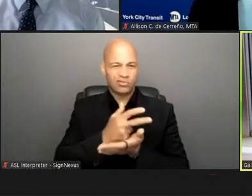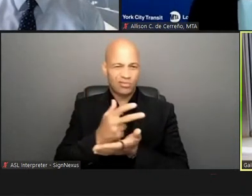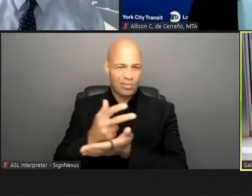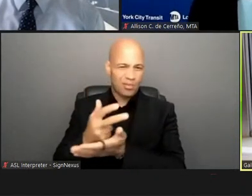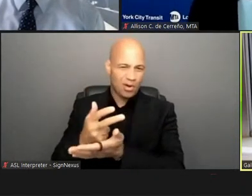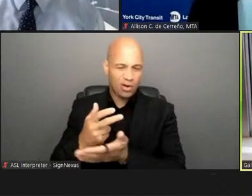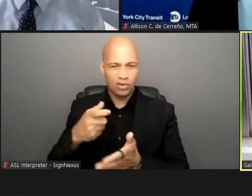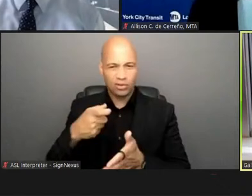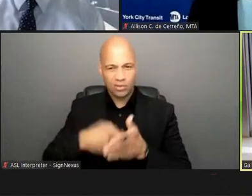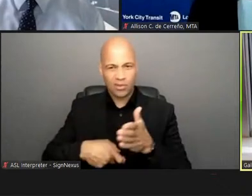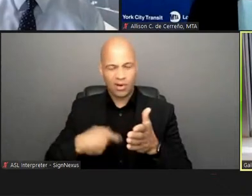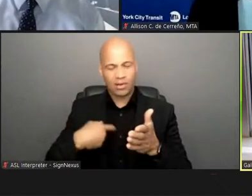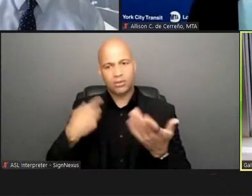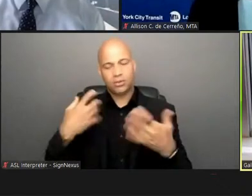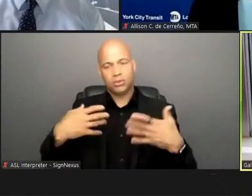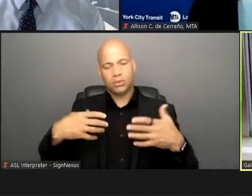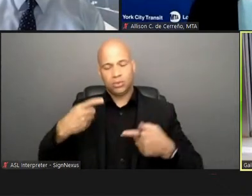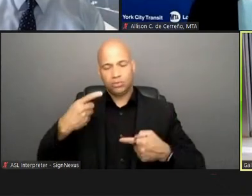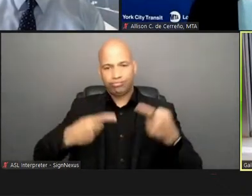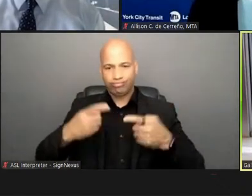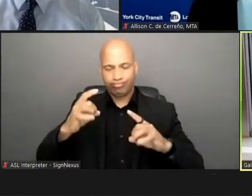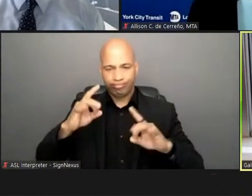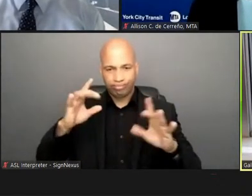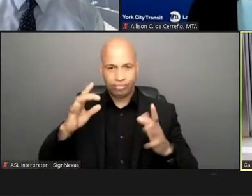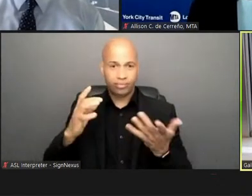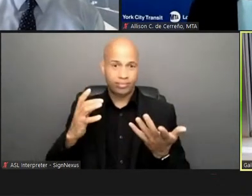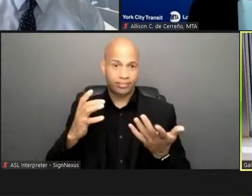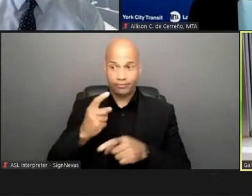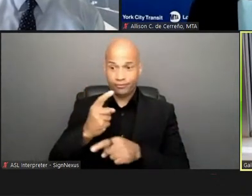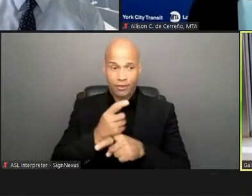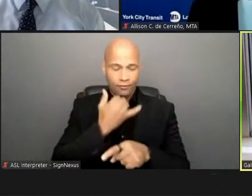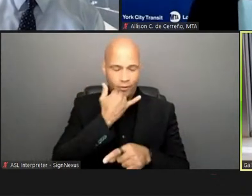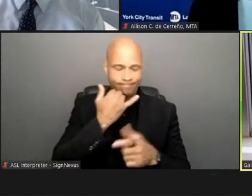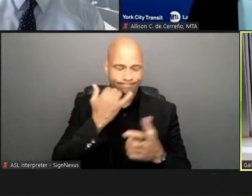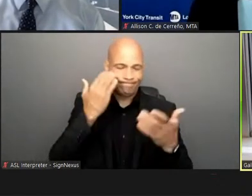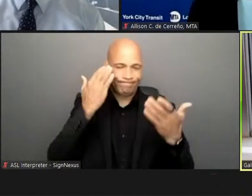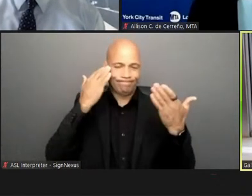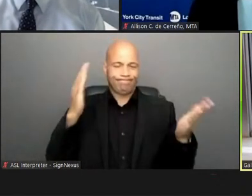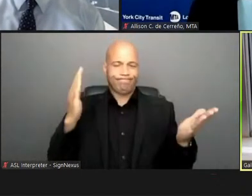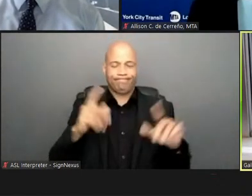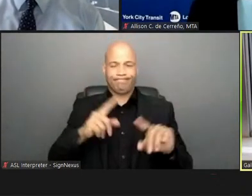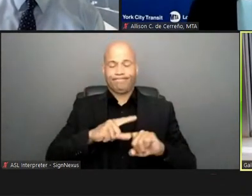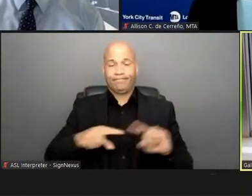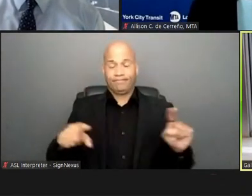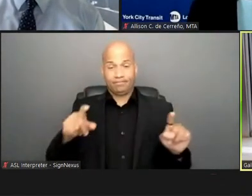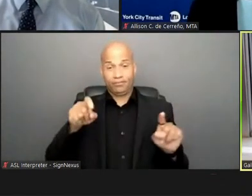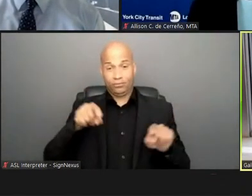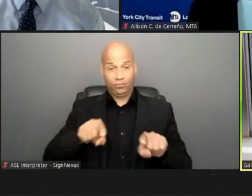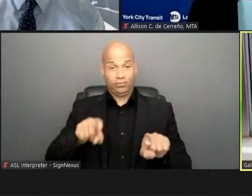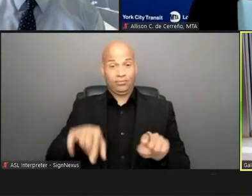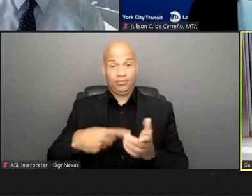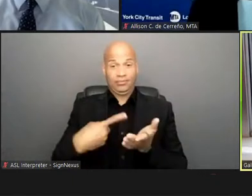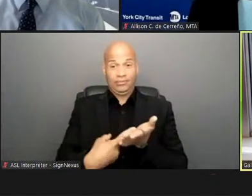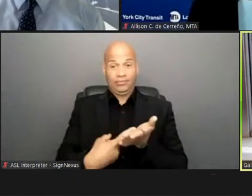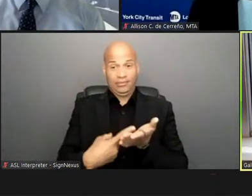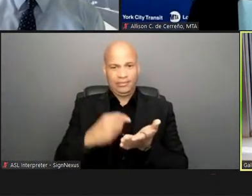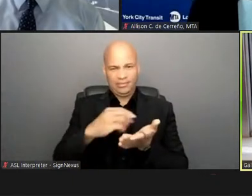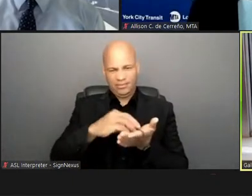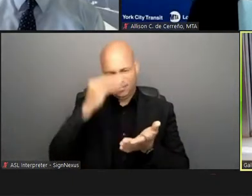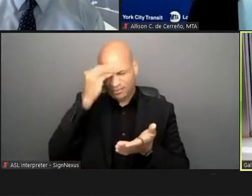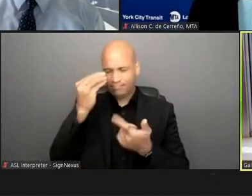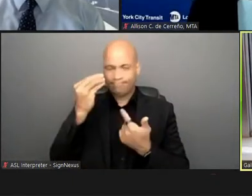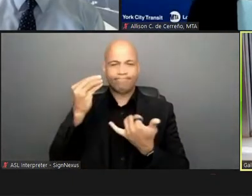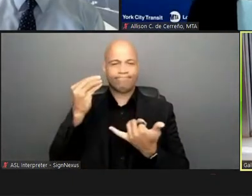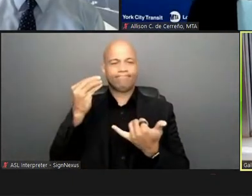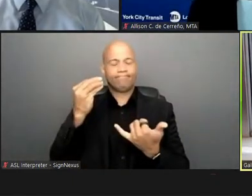um I mentioned that because I think we have to consider it I don't know what's right or wrong but during that discussion what we learned was something that I would like to see